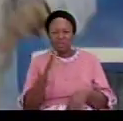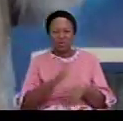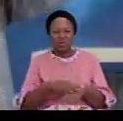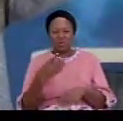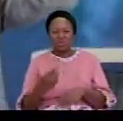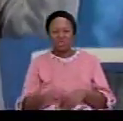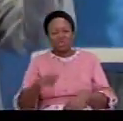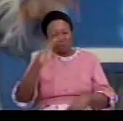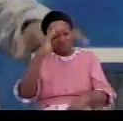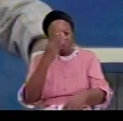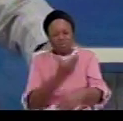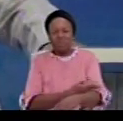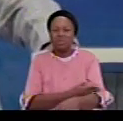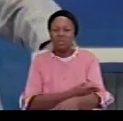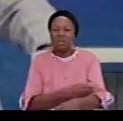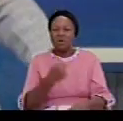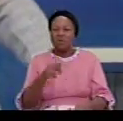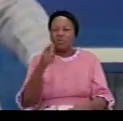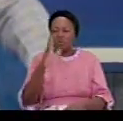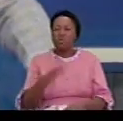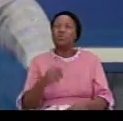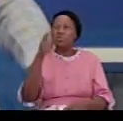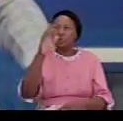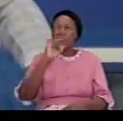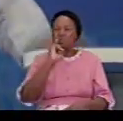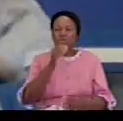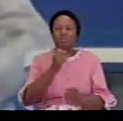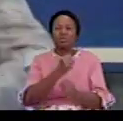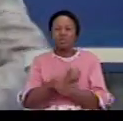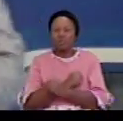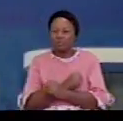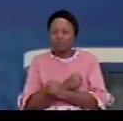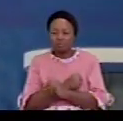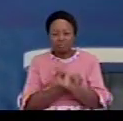Son. God is love.